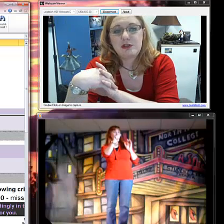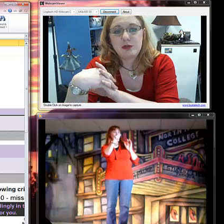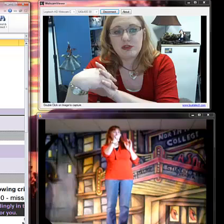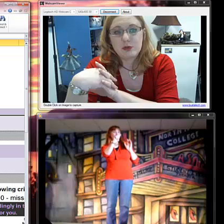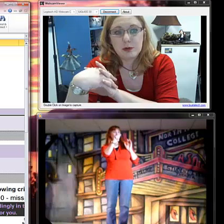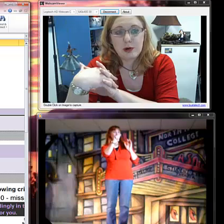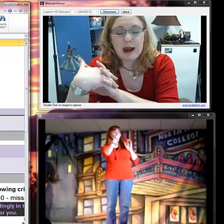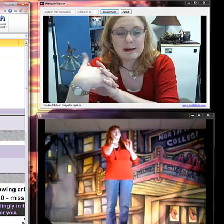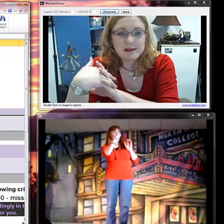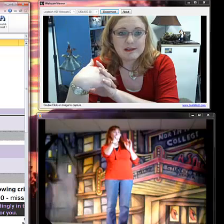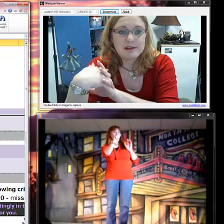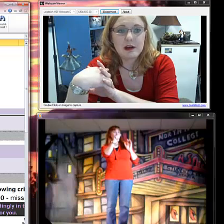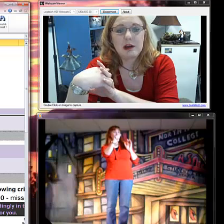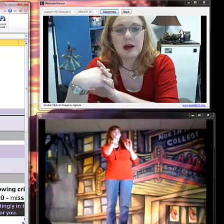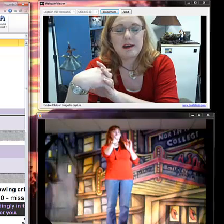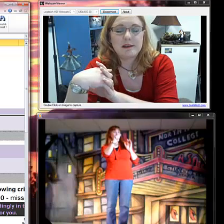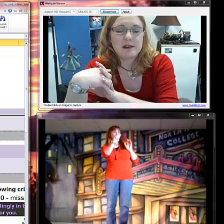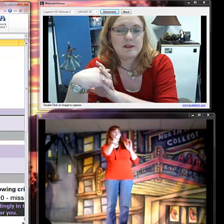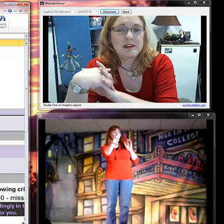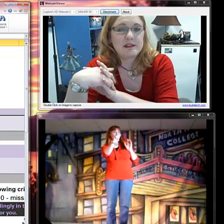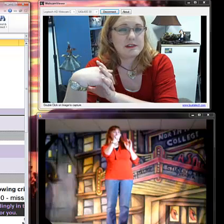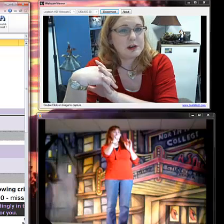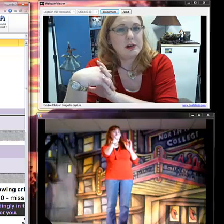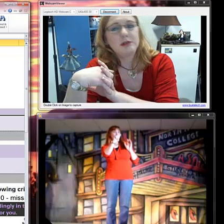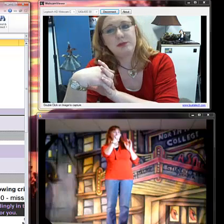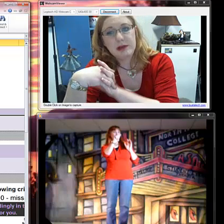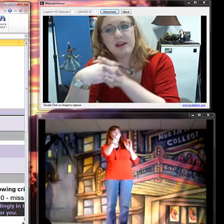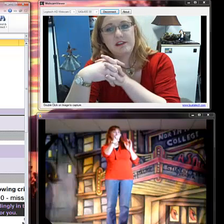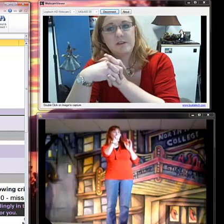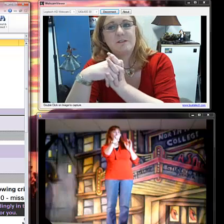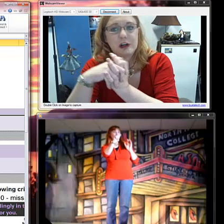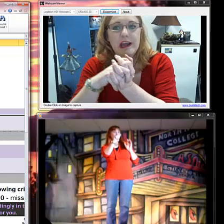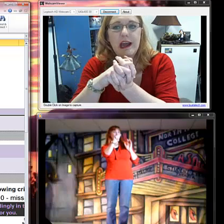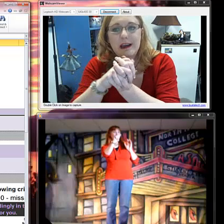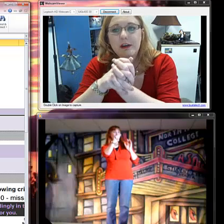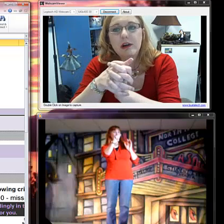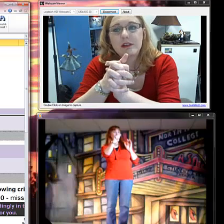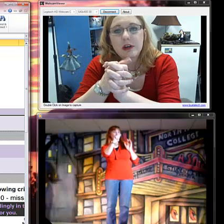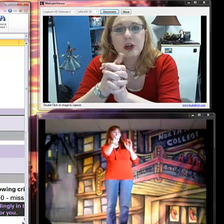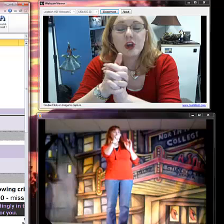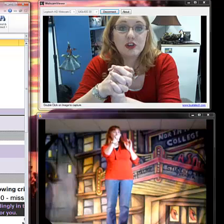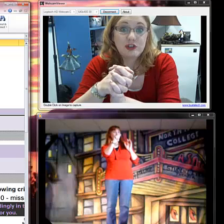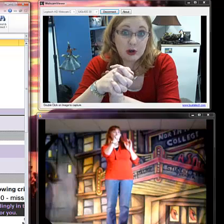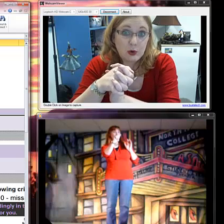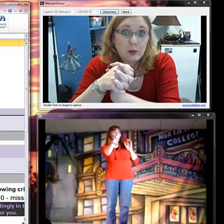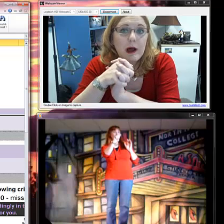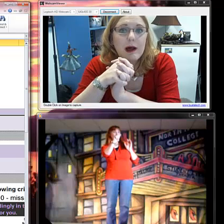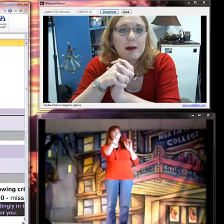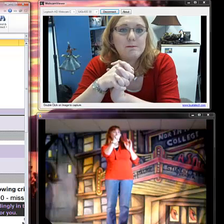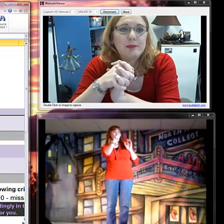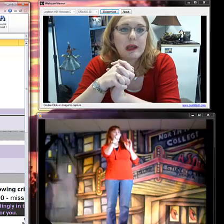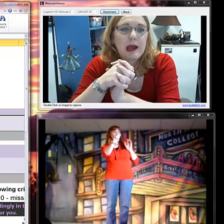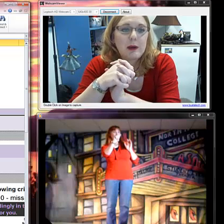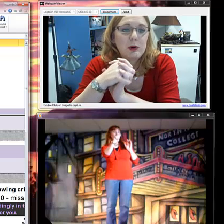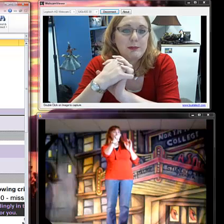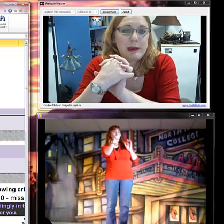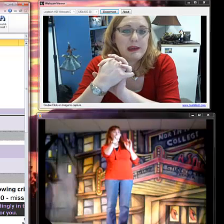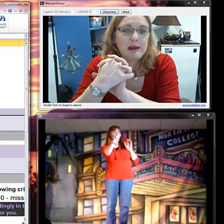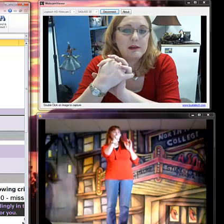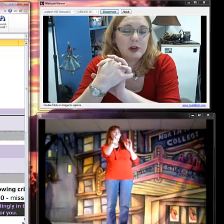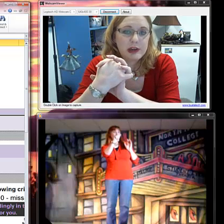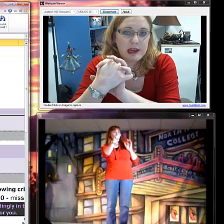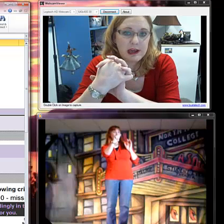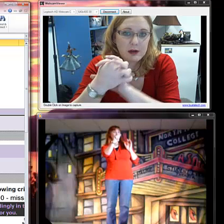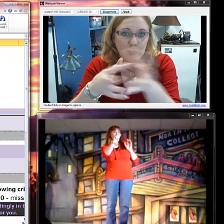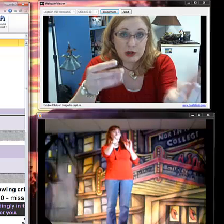though students will practice a lot and stuff, it's still fairly accurate. So I will